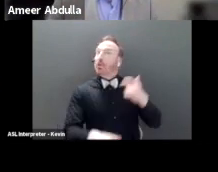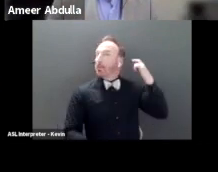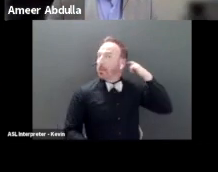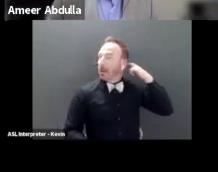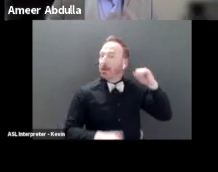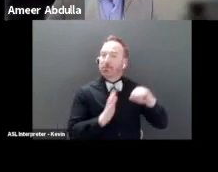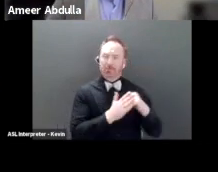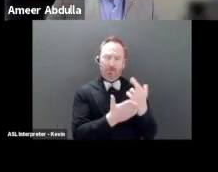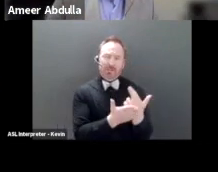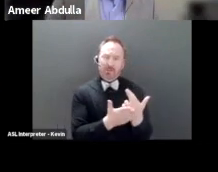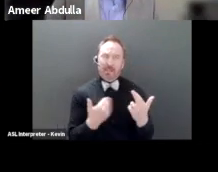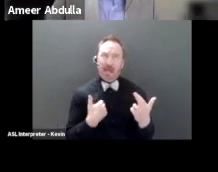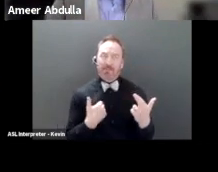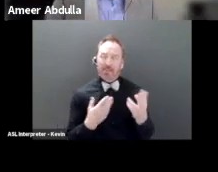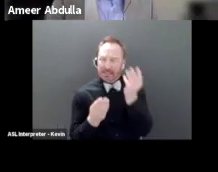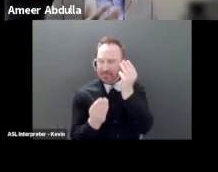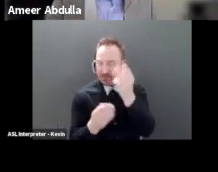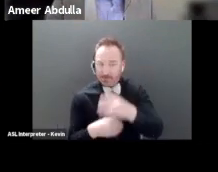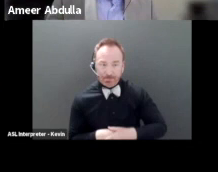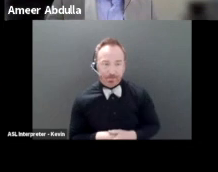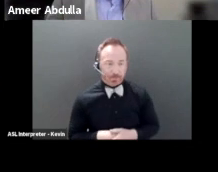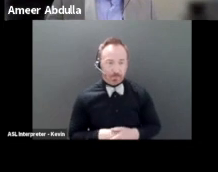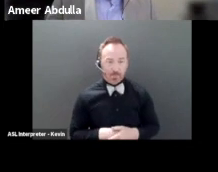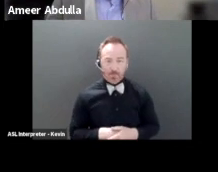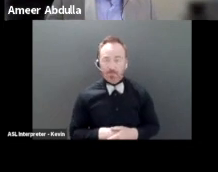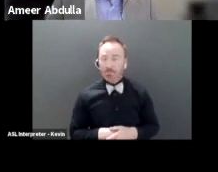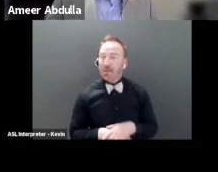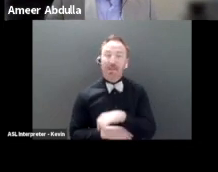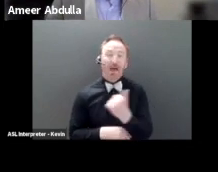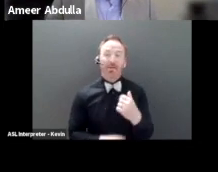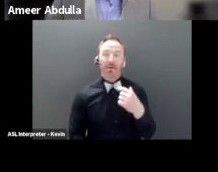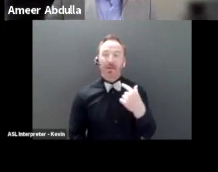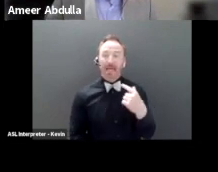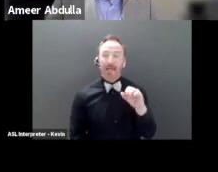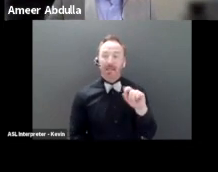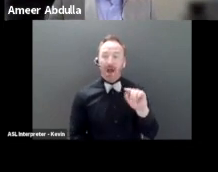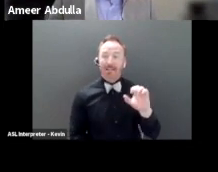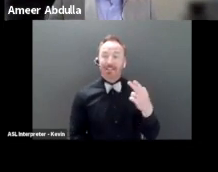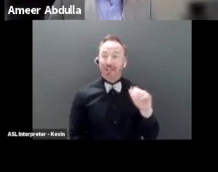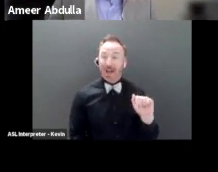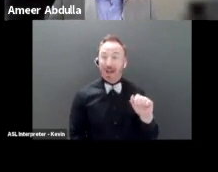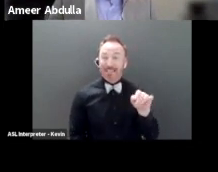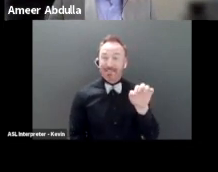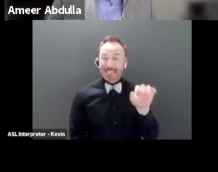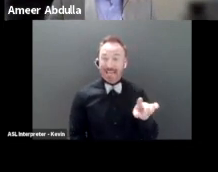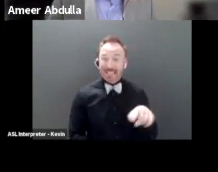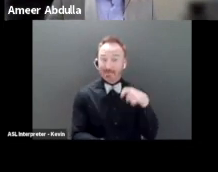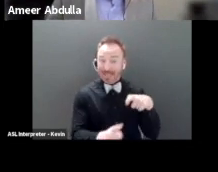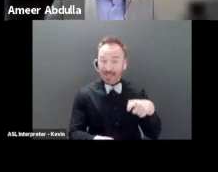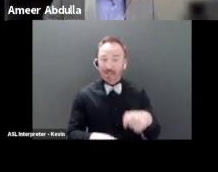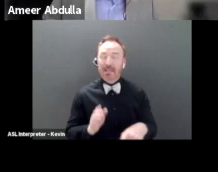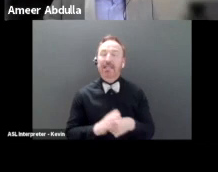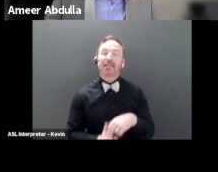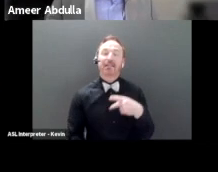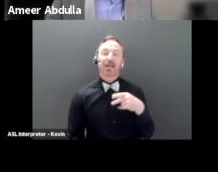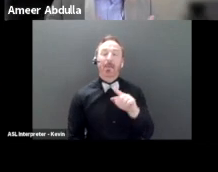later. The other type of dividend gotcha that I see is this Part 6.1 tax.